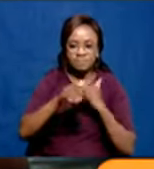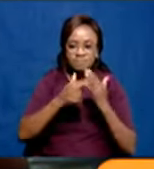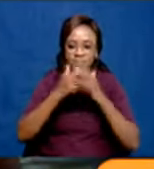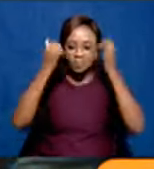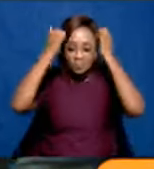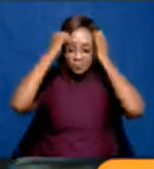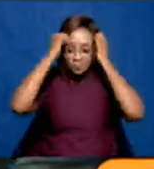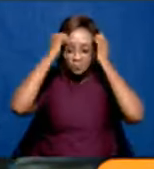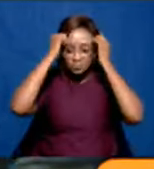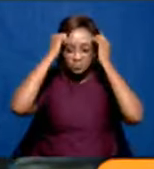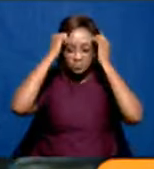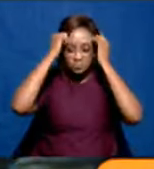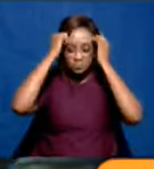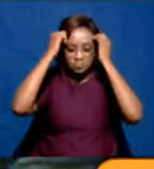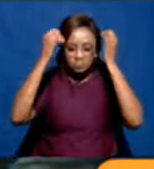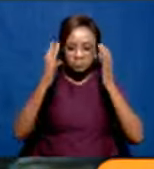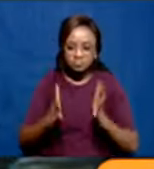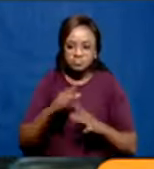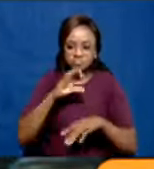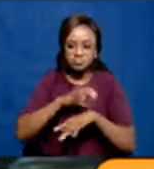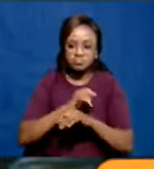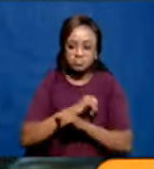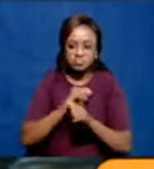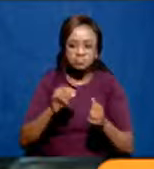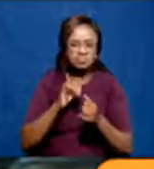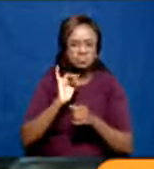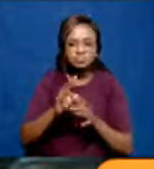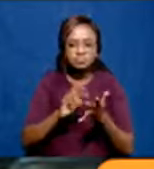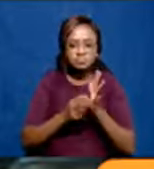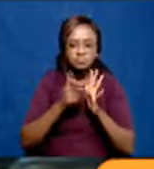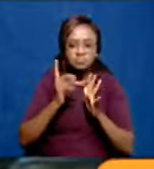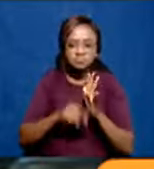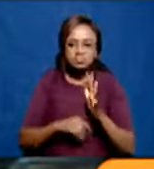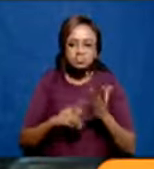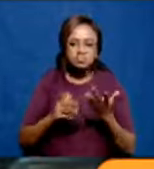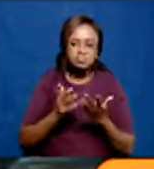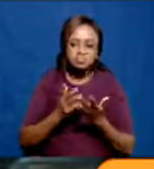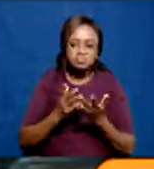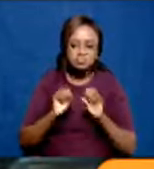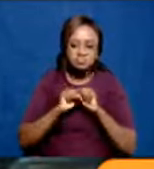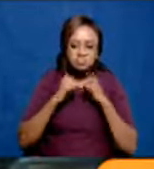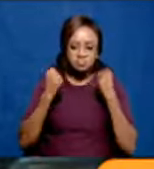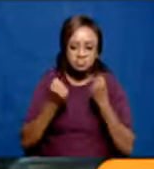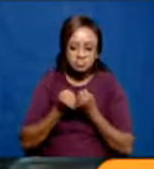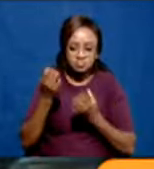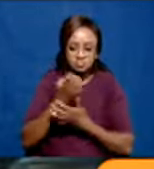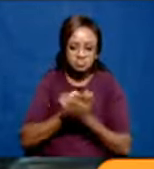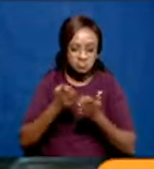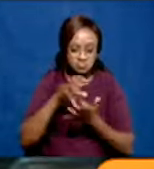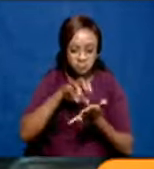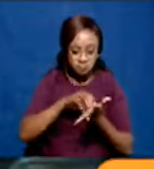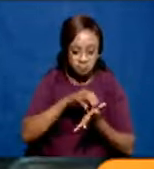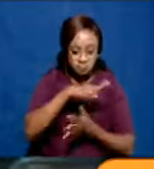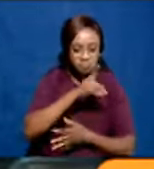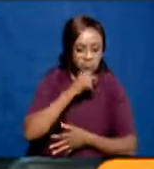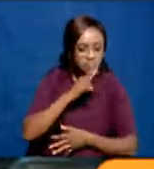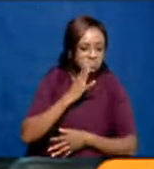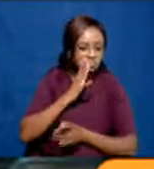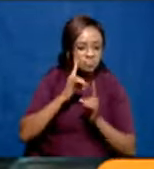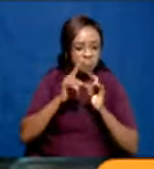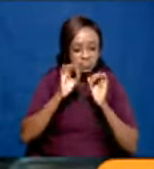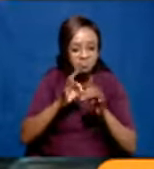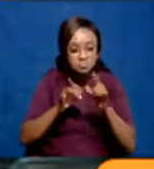every school-going child in probably high school. What it meant is that regardless of the socioeconomic status of your parents, if you are sick in a